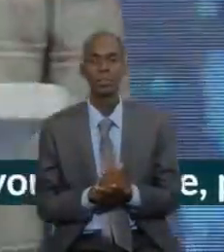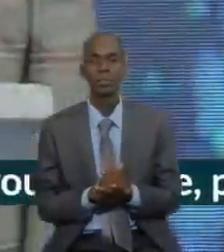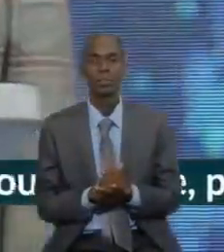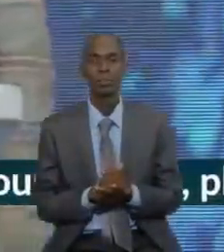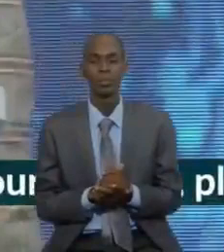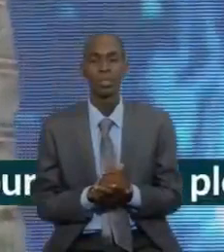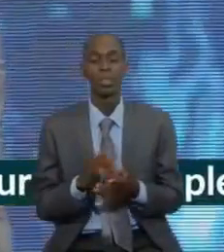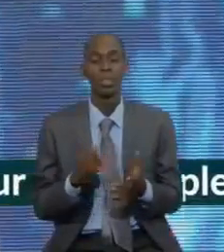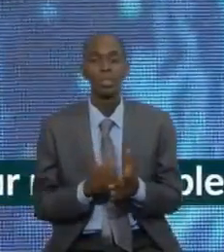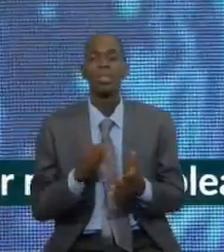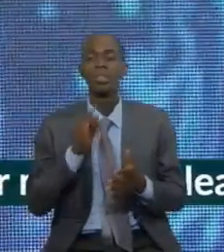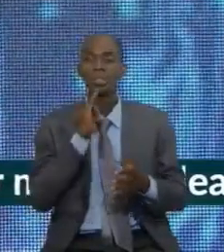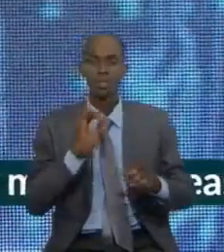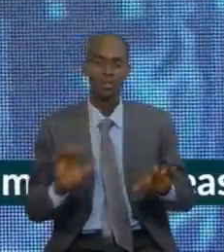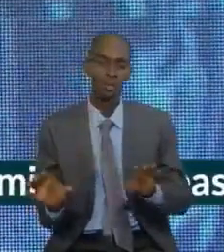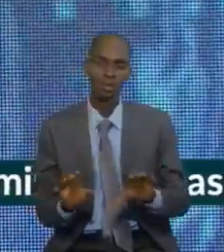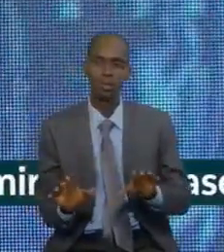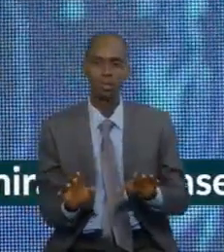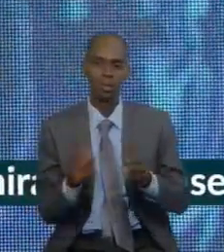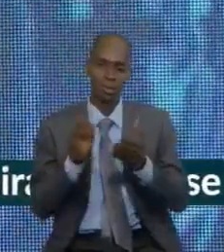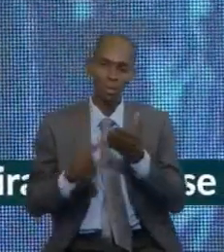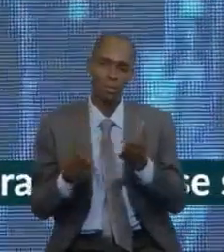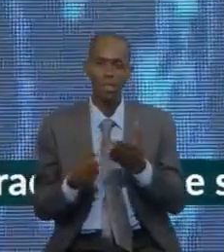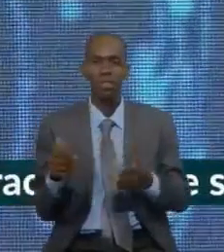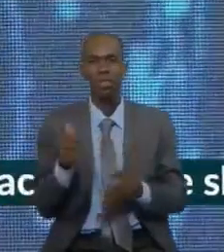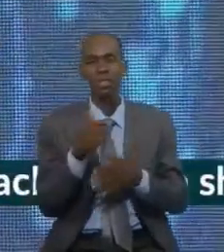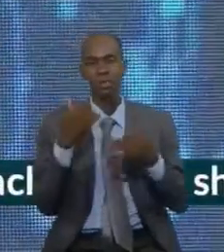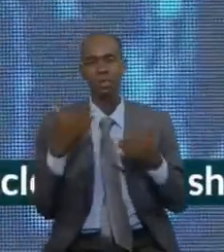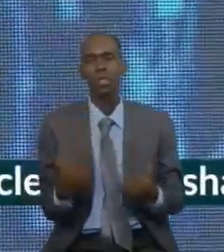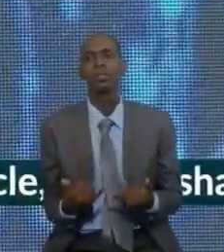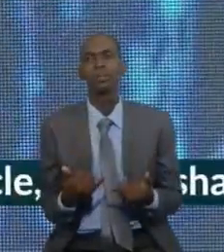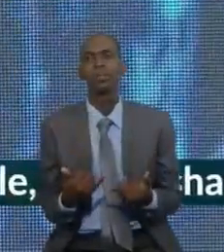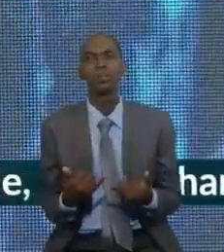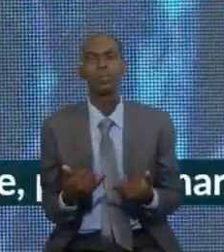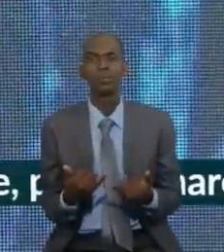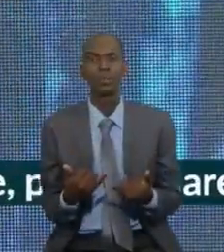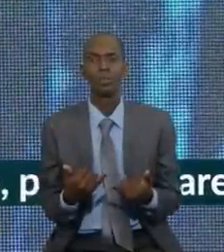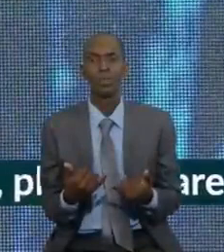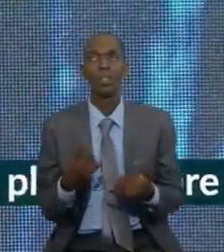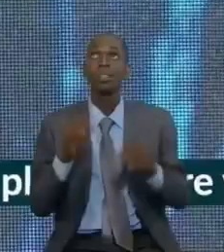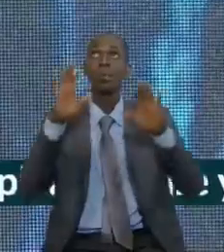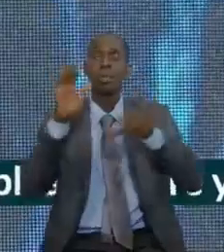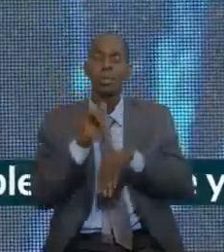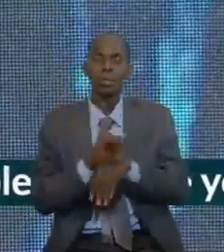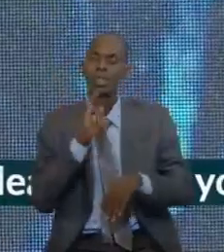It is done. Check up yourself now. The miracle is there.